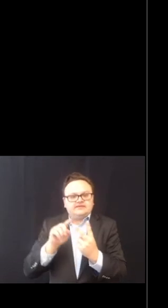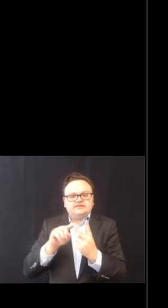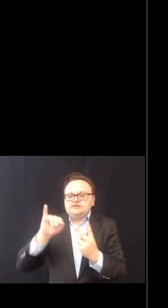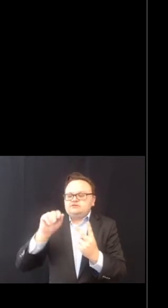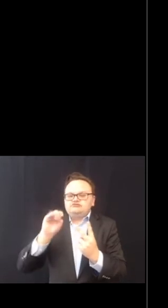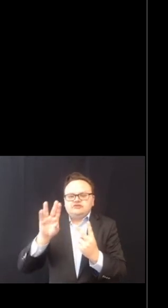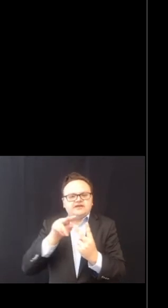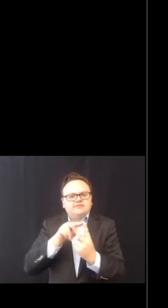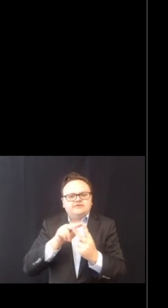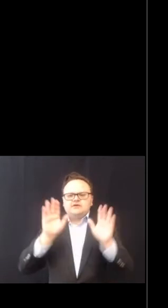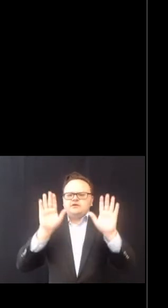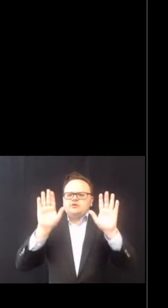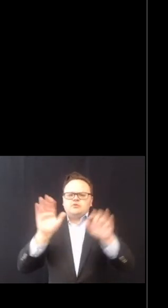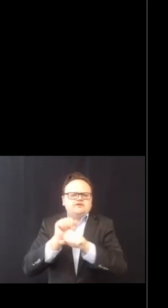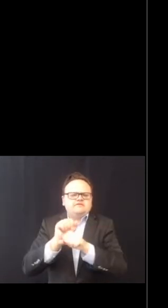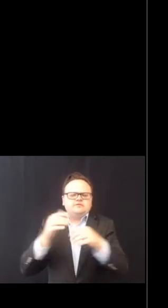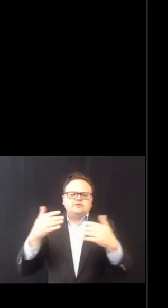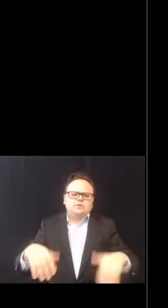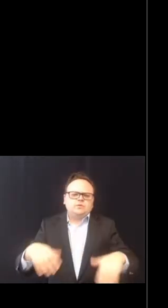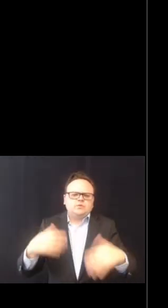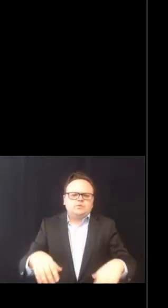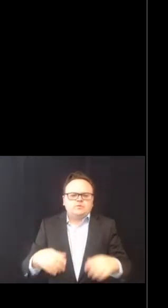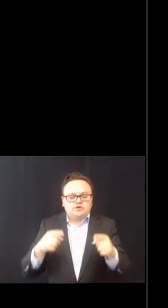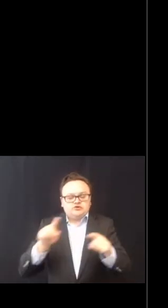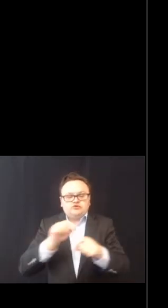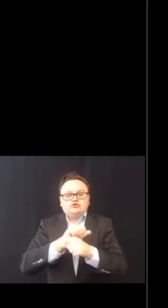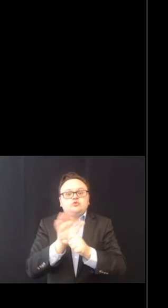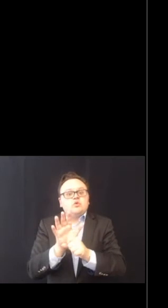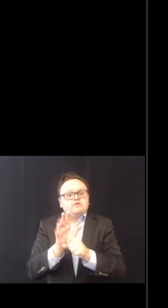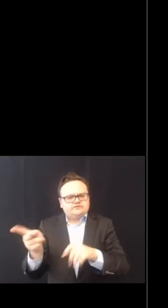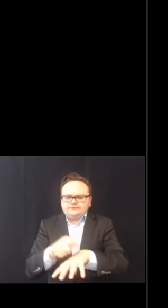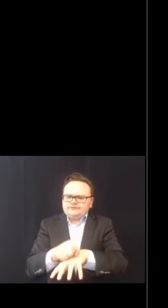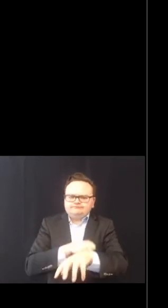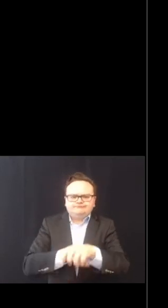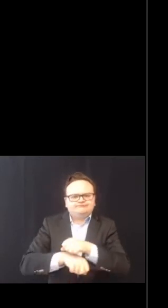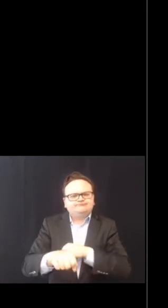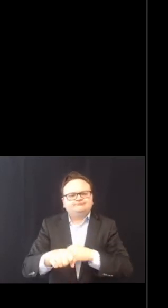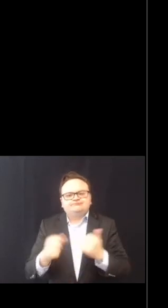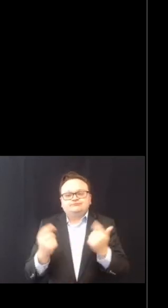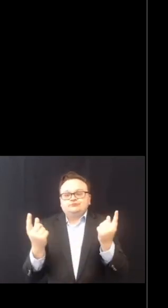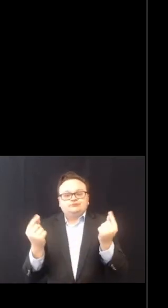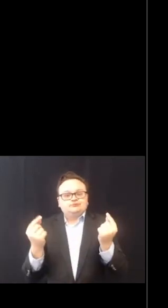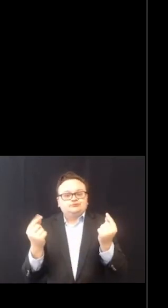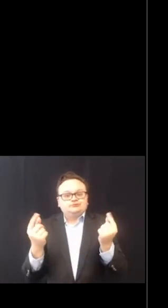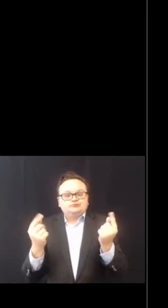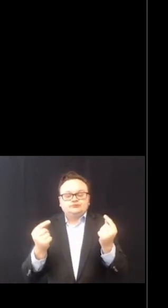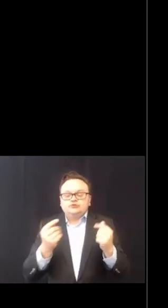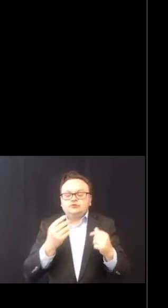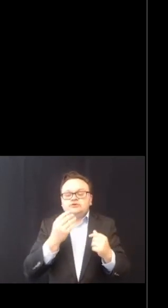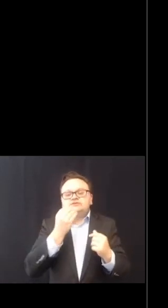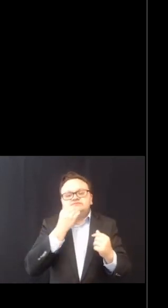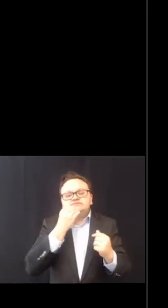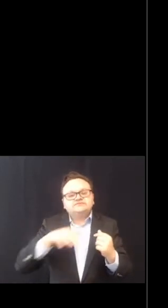employees for us, especially in this time of COVID. They have taken on the role of our dining room sanitizing